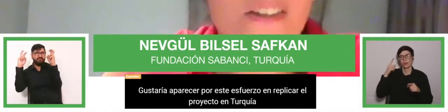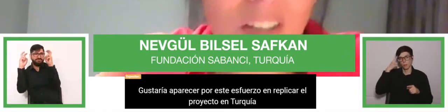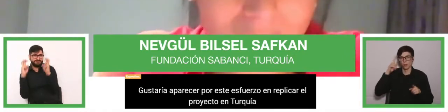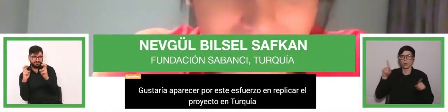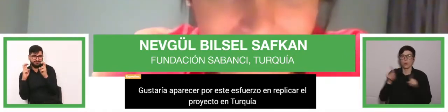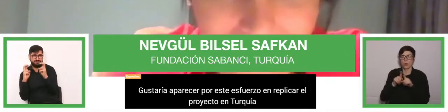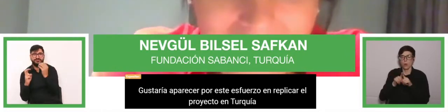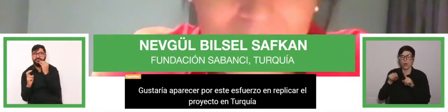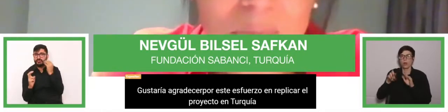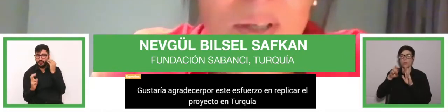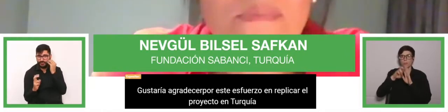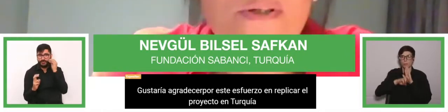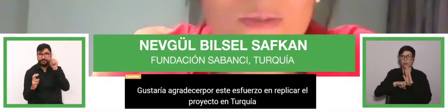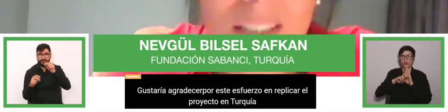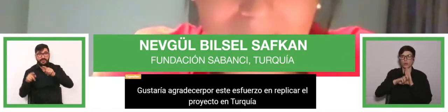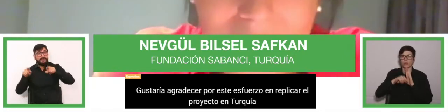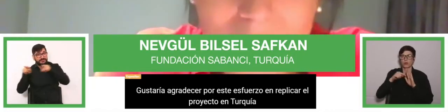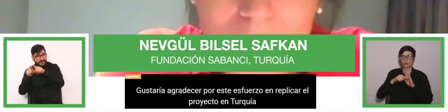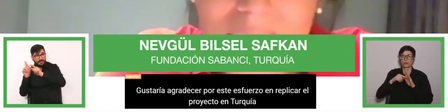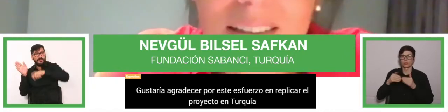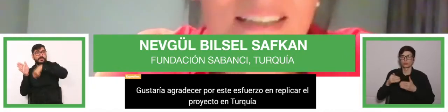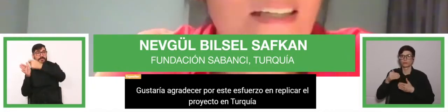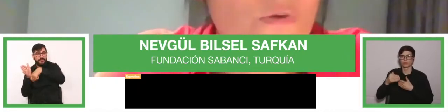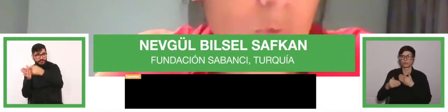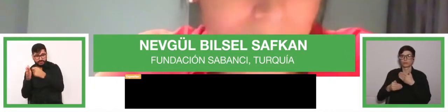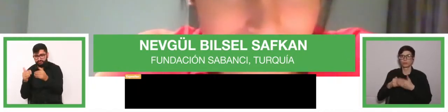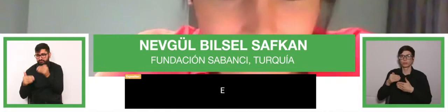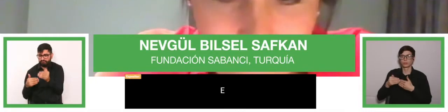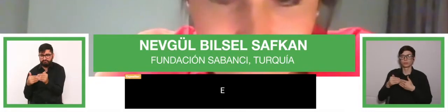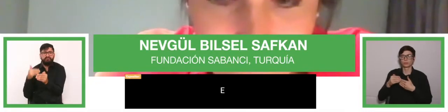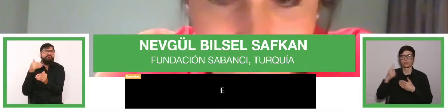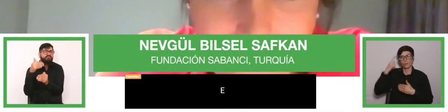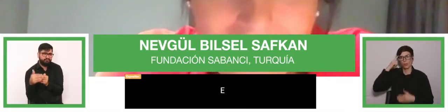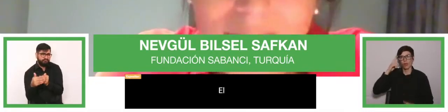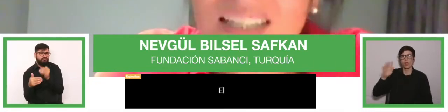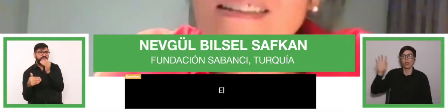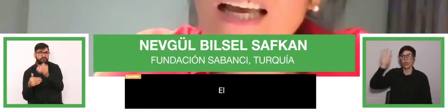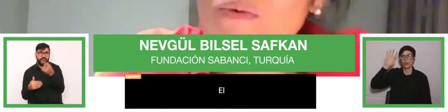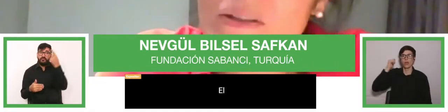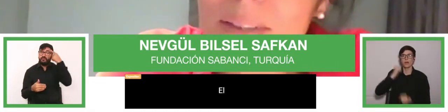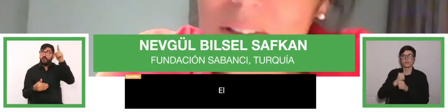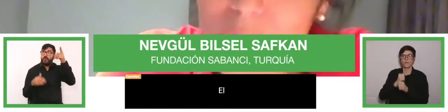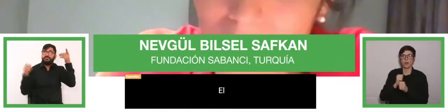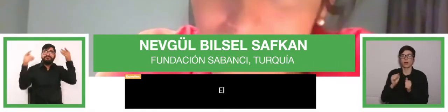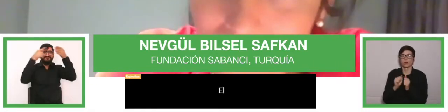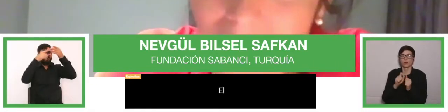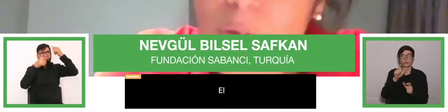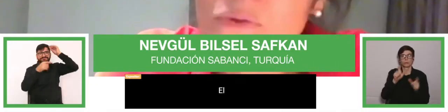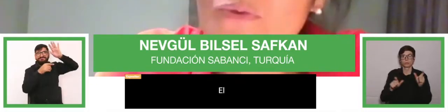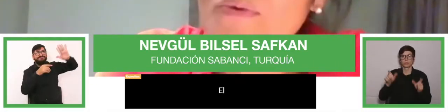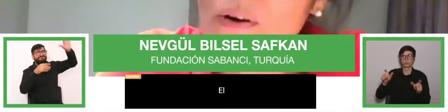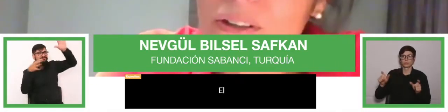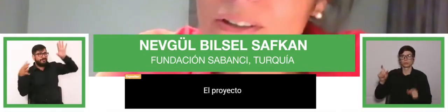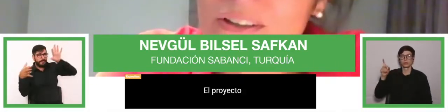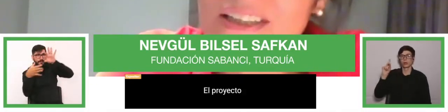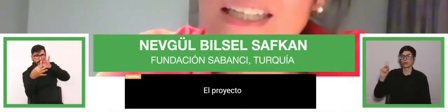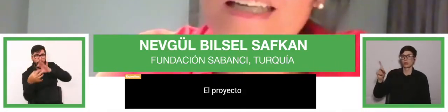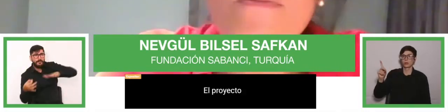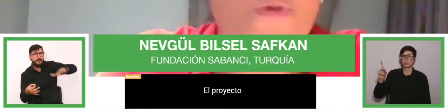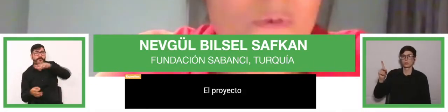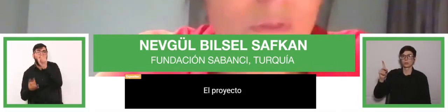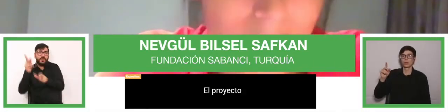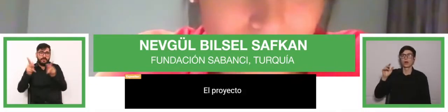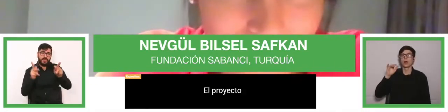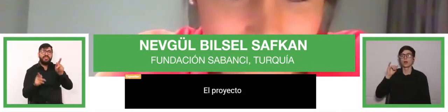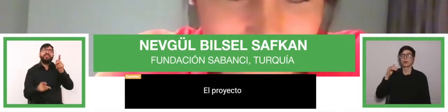the young people with disabilities and autism. They will be trained how to work in